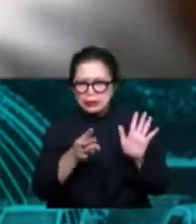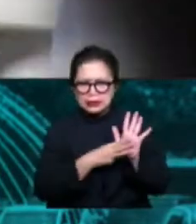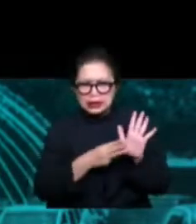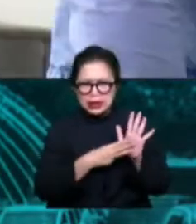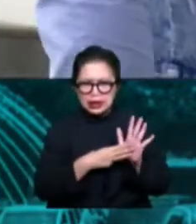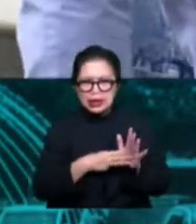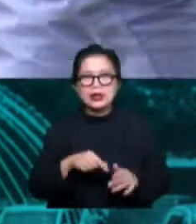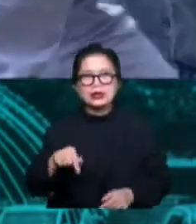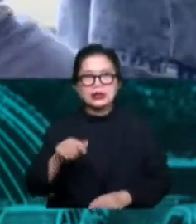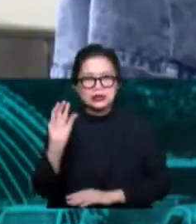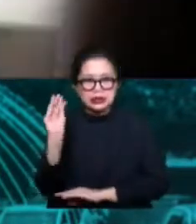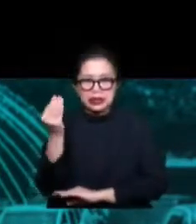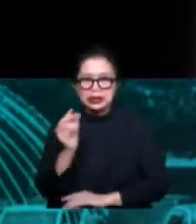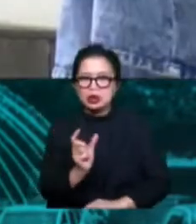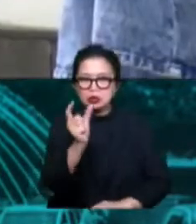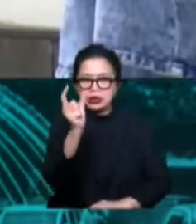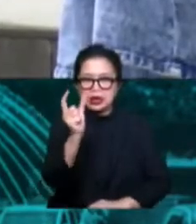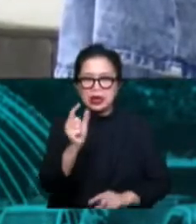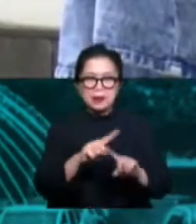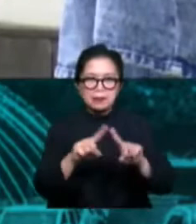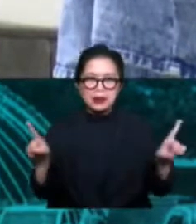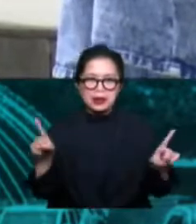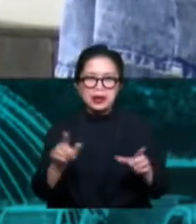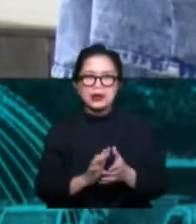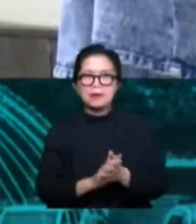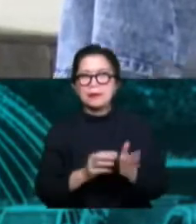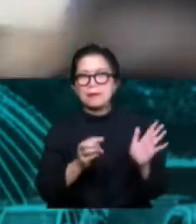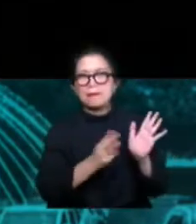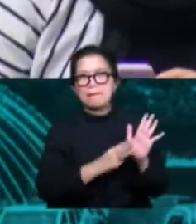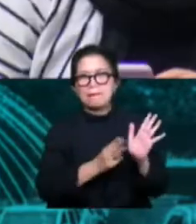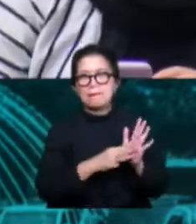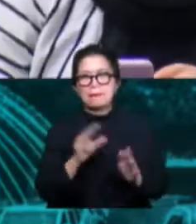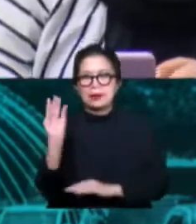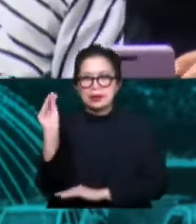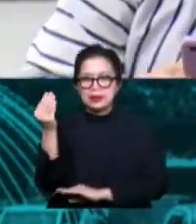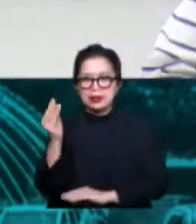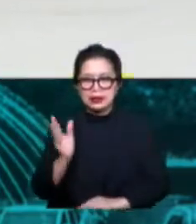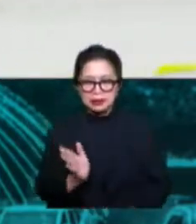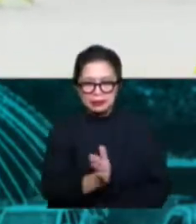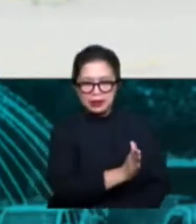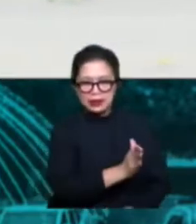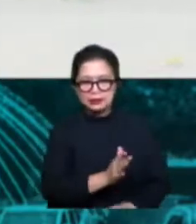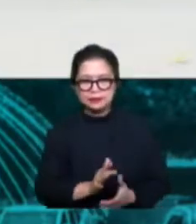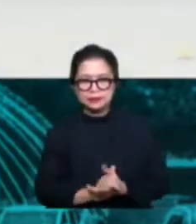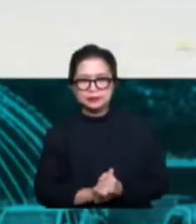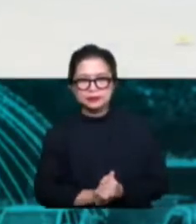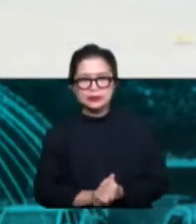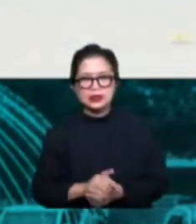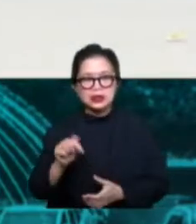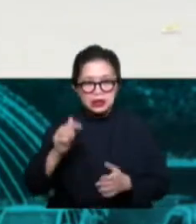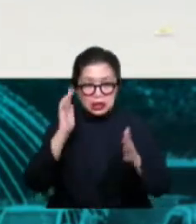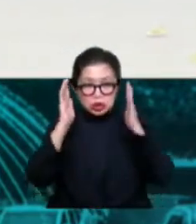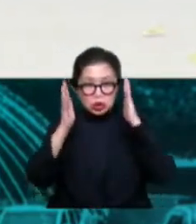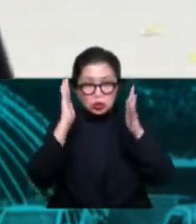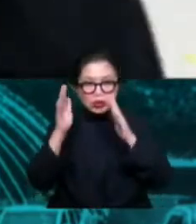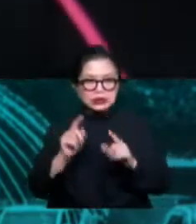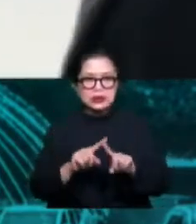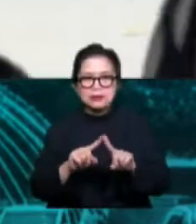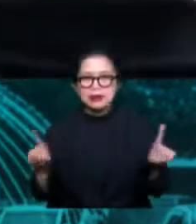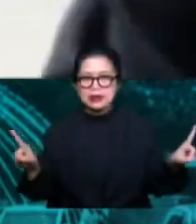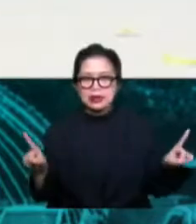problem about in the West Jakarta, because the situation is different. And if also governments